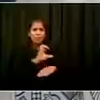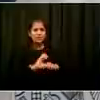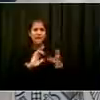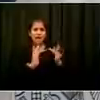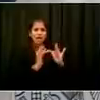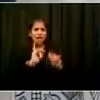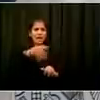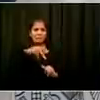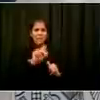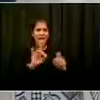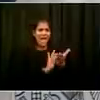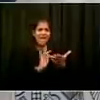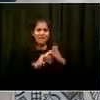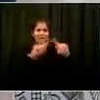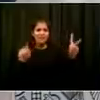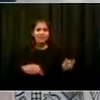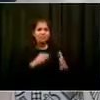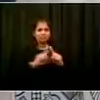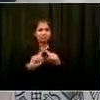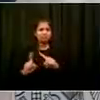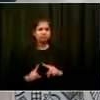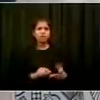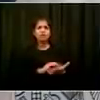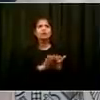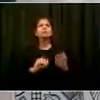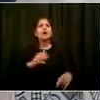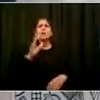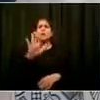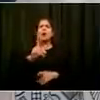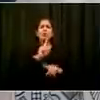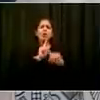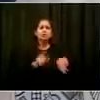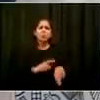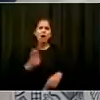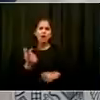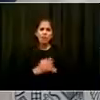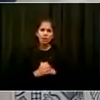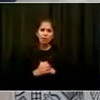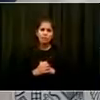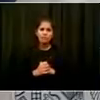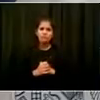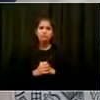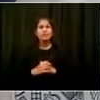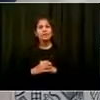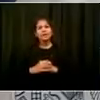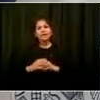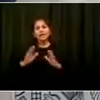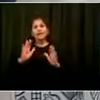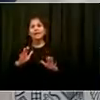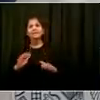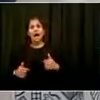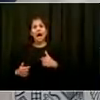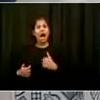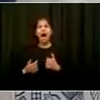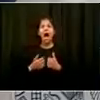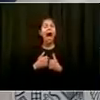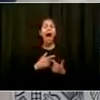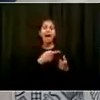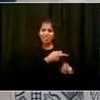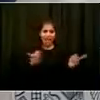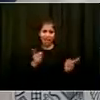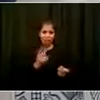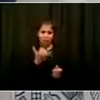of the lack of a plan and the lack of equipment? I think they just don't have their facts right. And I'll let the